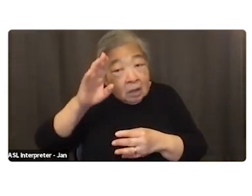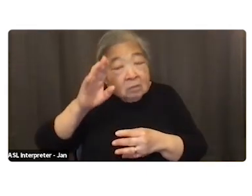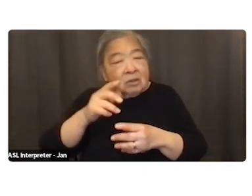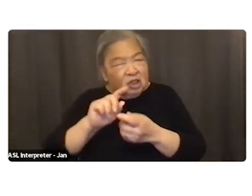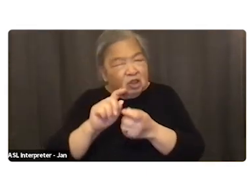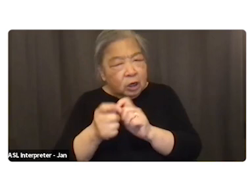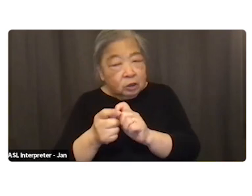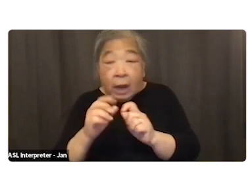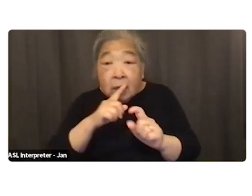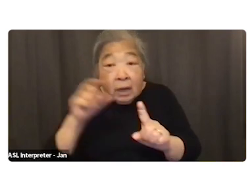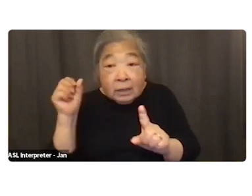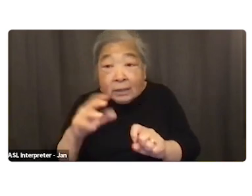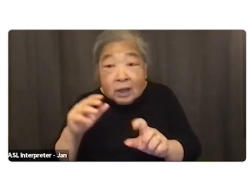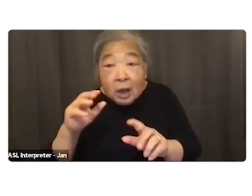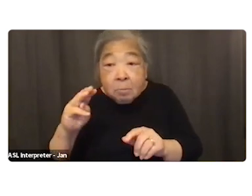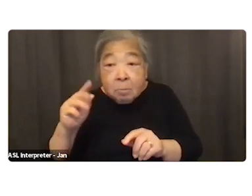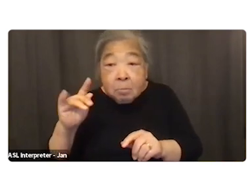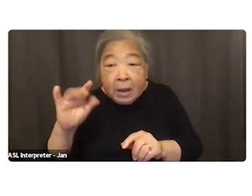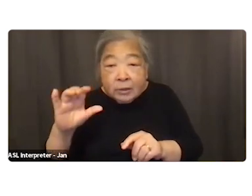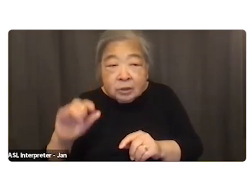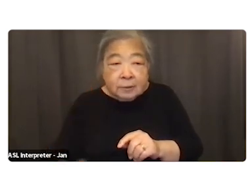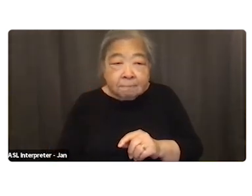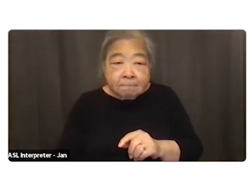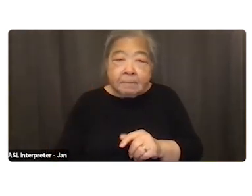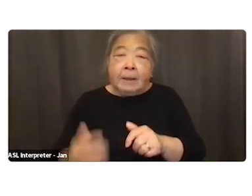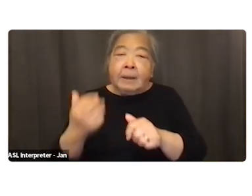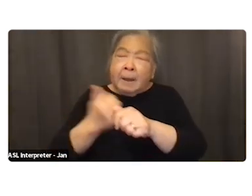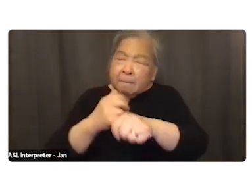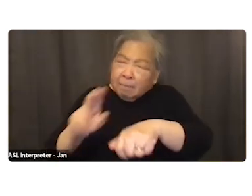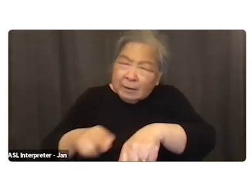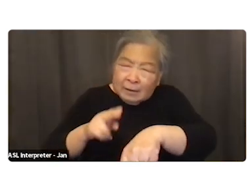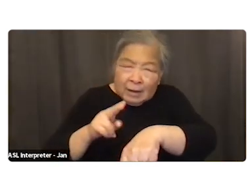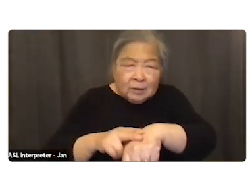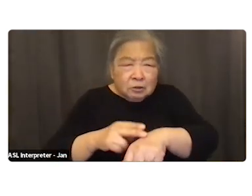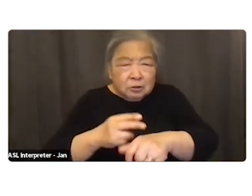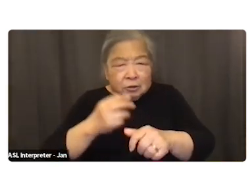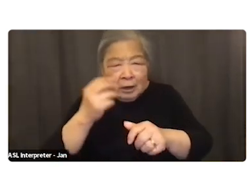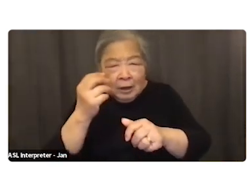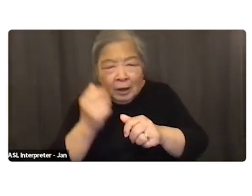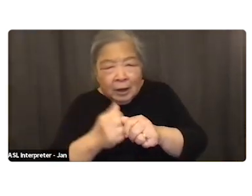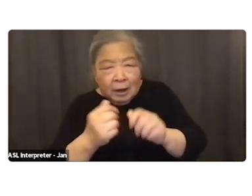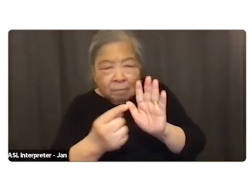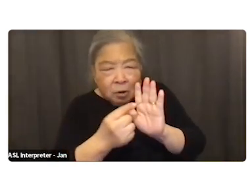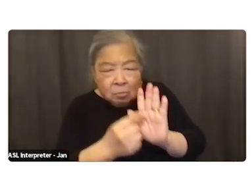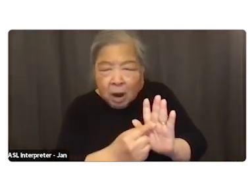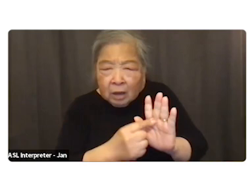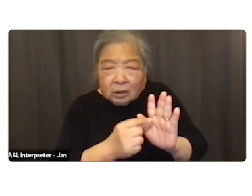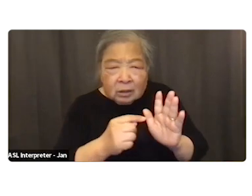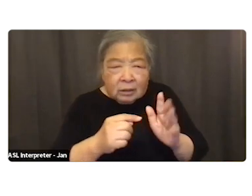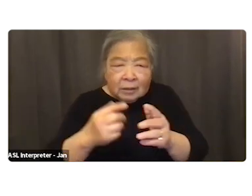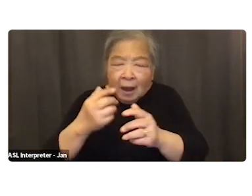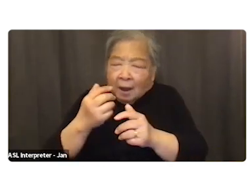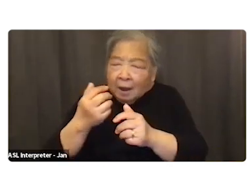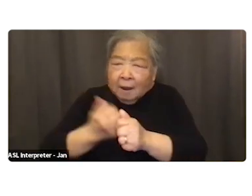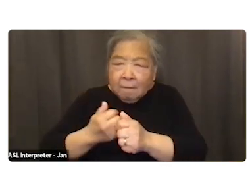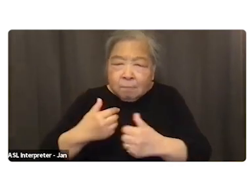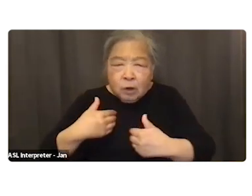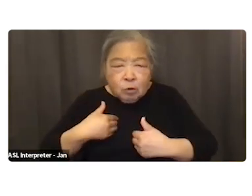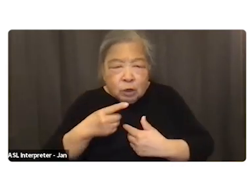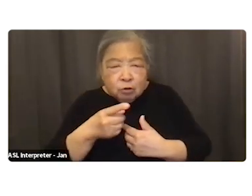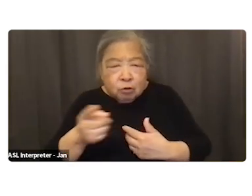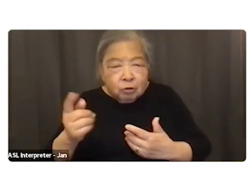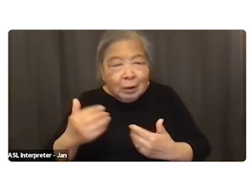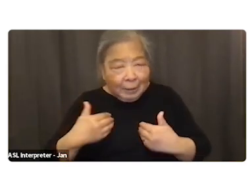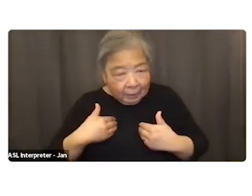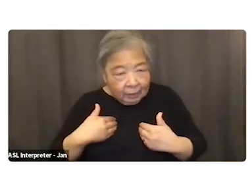Every nature, every modeled form, every creature exists and with each other, from the Gospel of